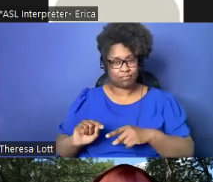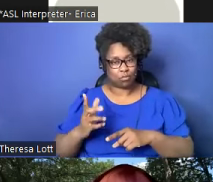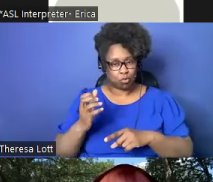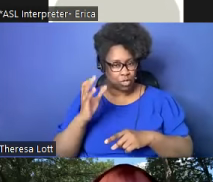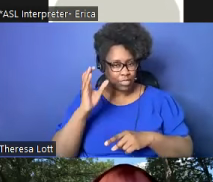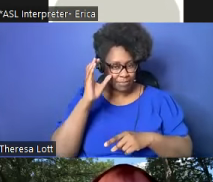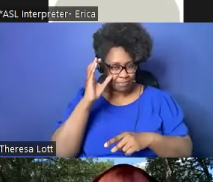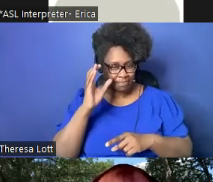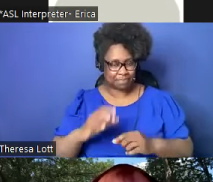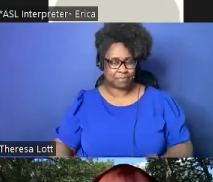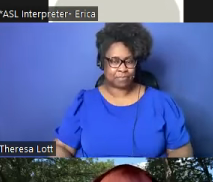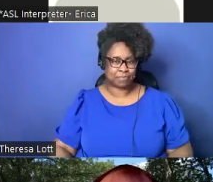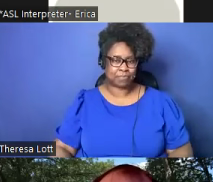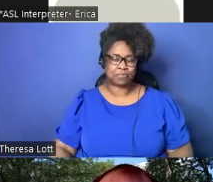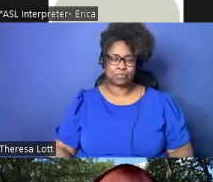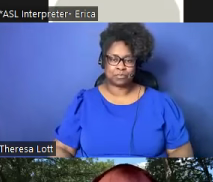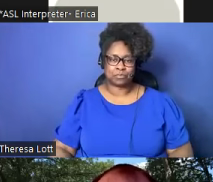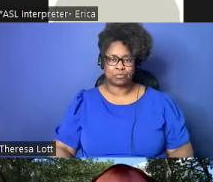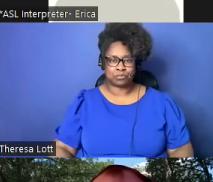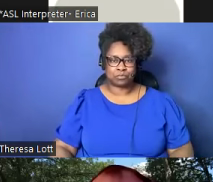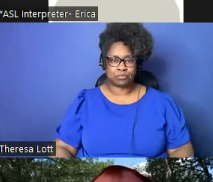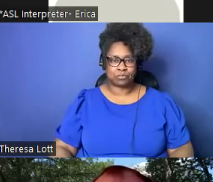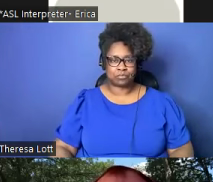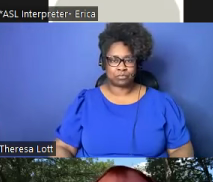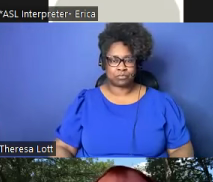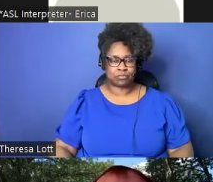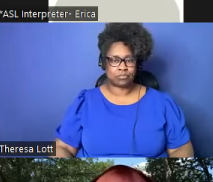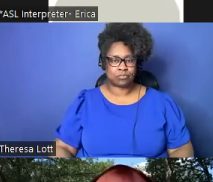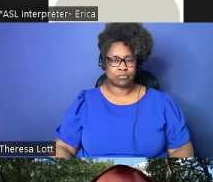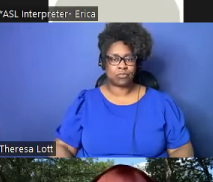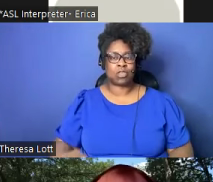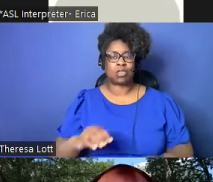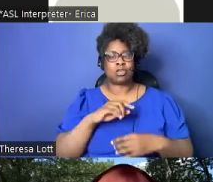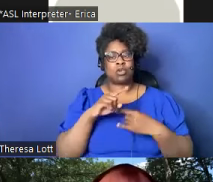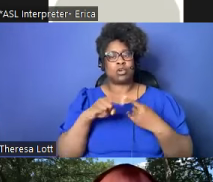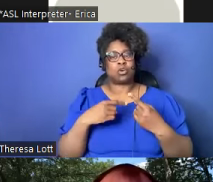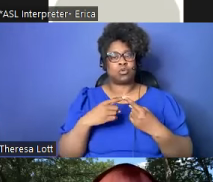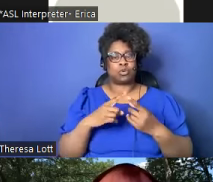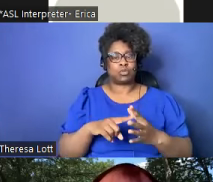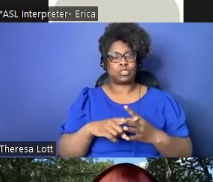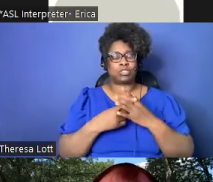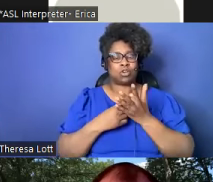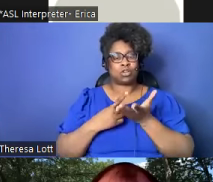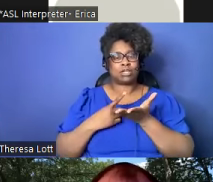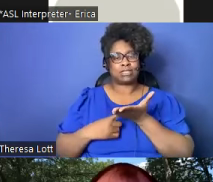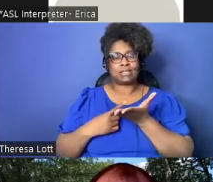you. When it does come time for more of a discussion,